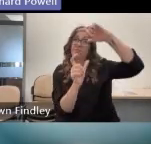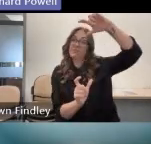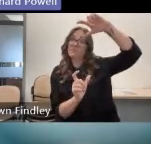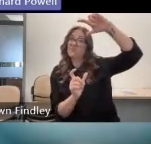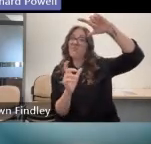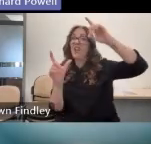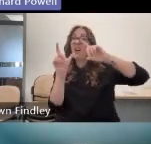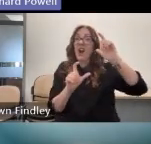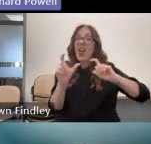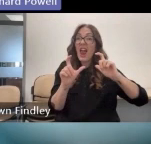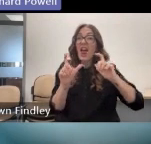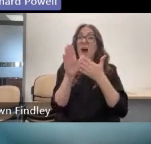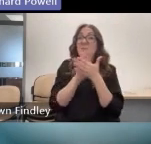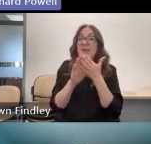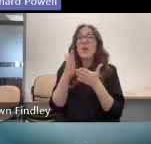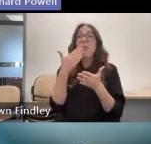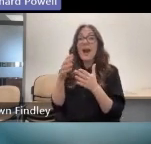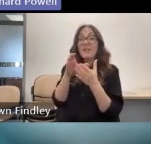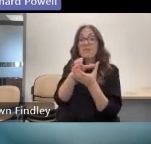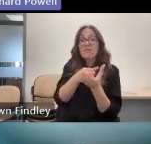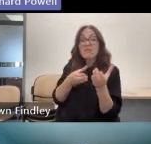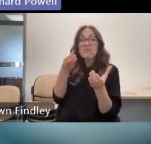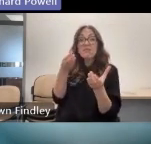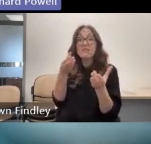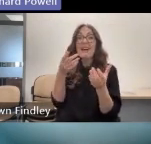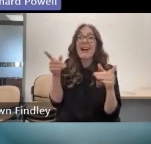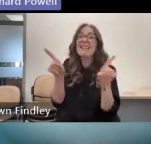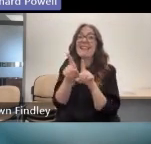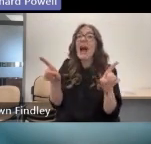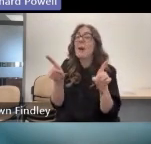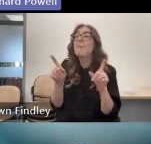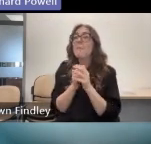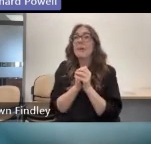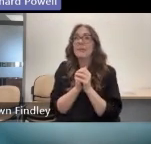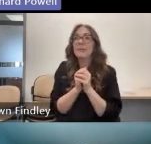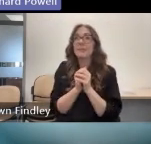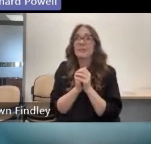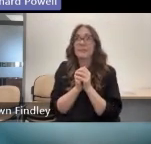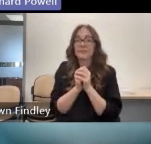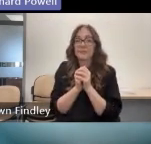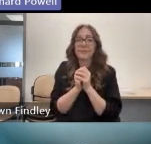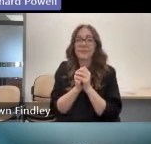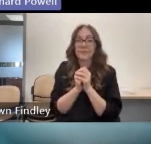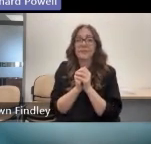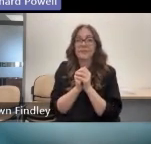could go through everything from the beginning. Okay.